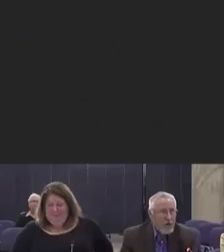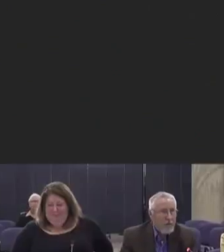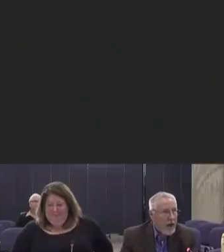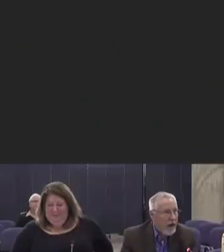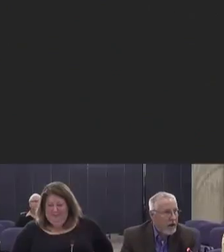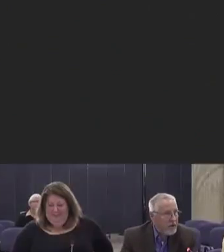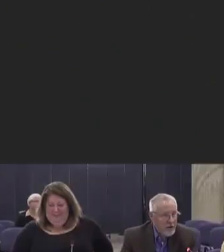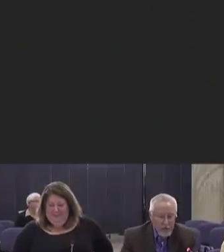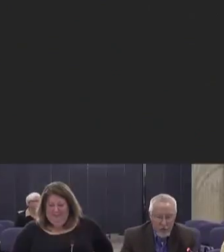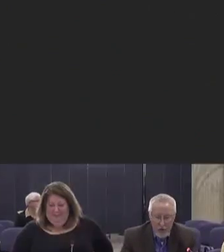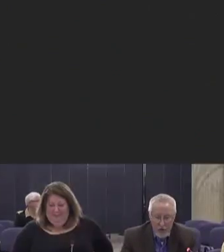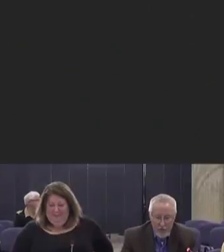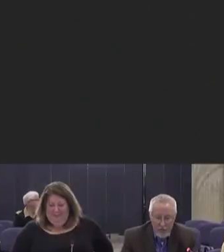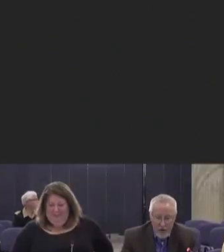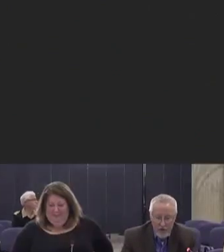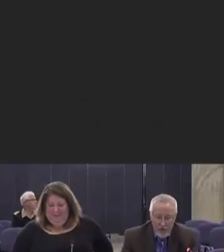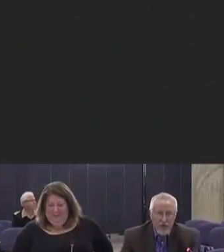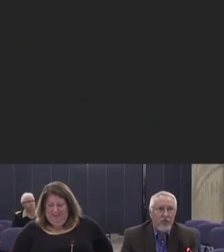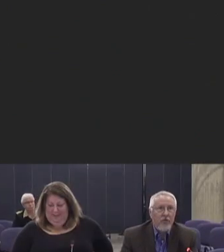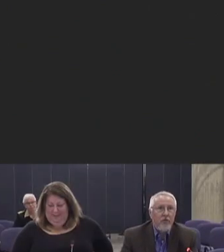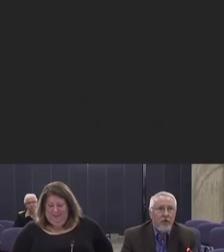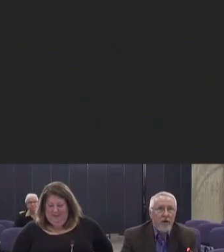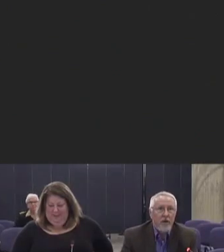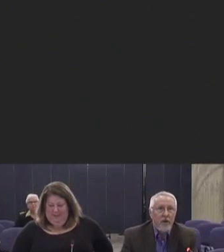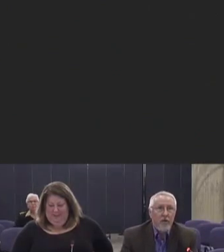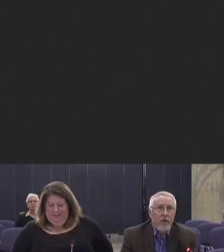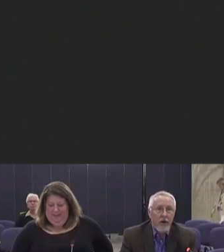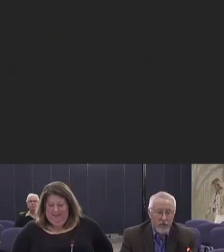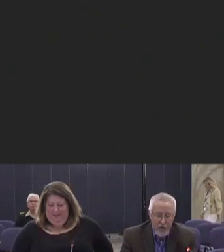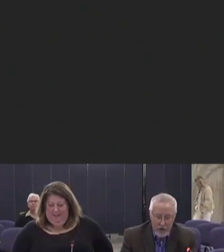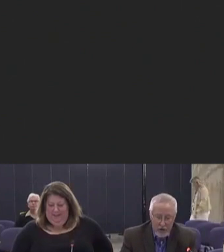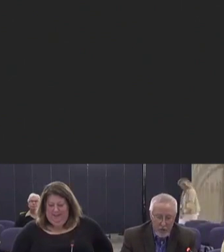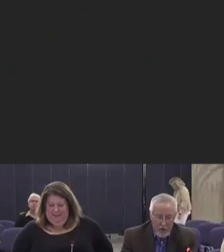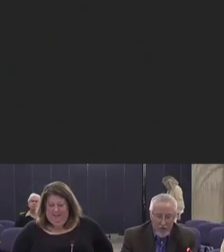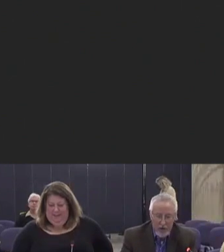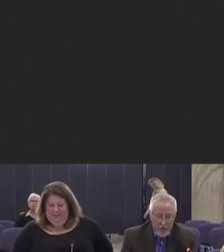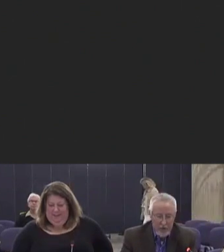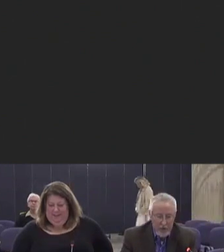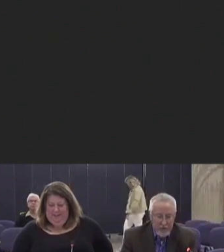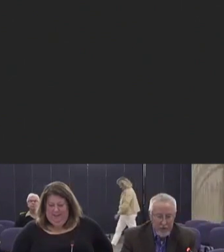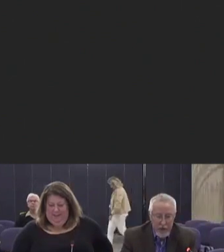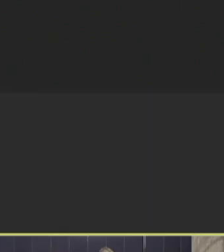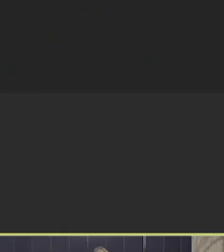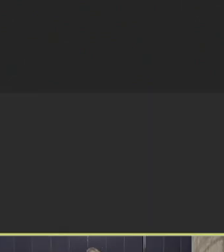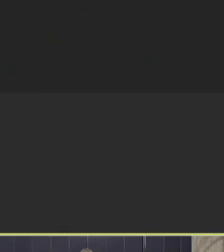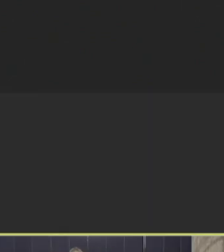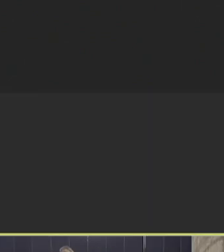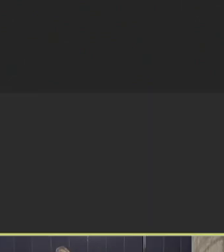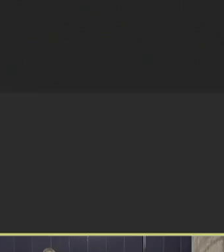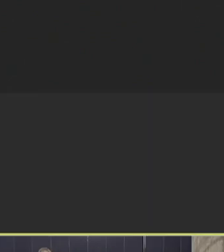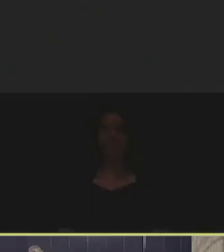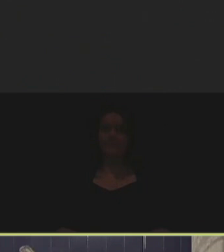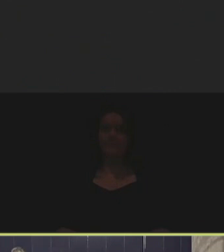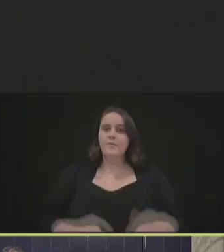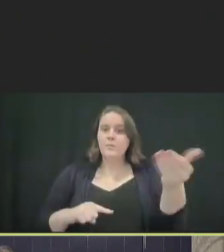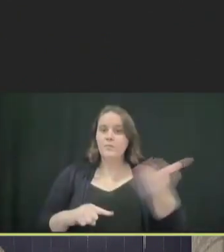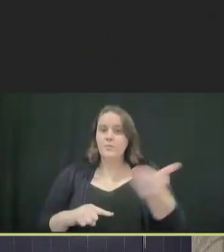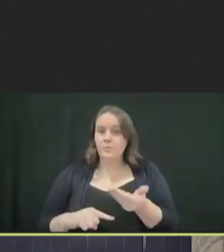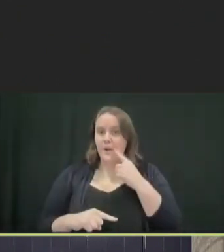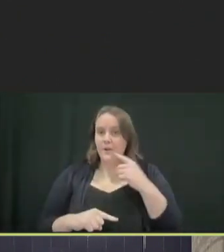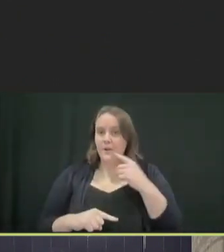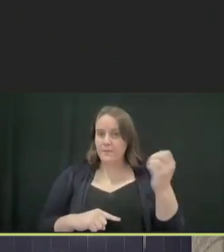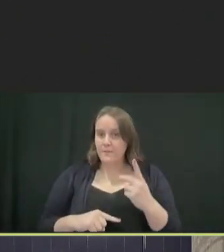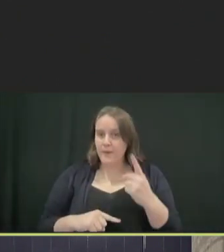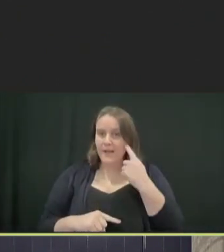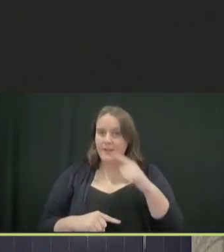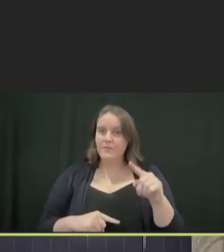Well, welcome back to our next session here in our September NBAC meeting. Our next panel is called Science